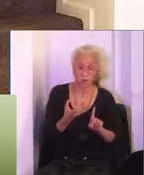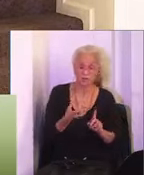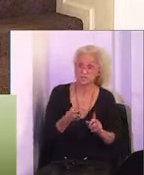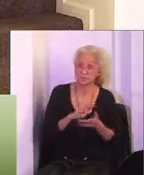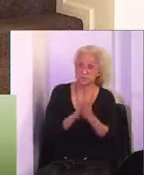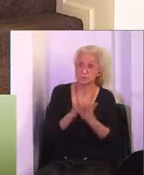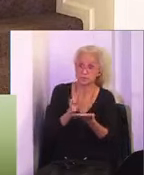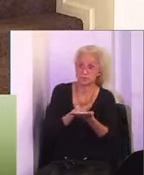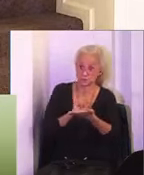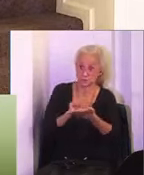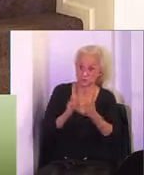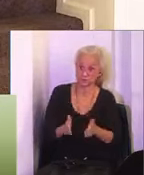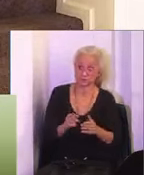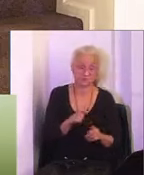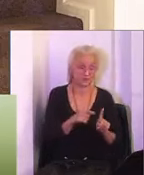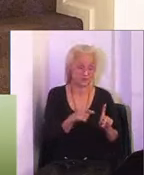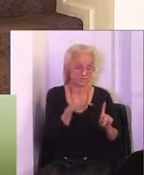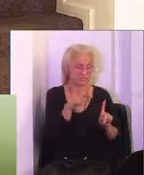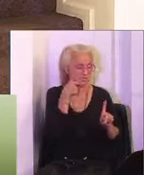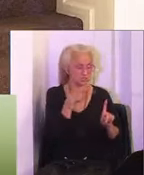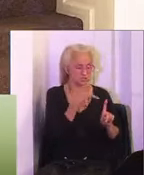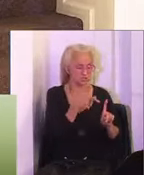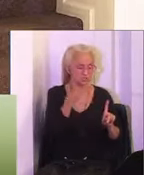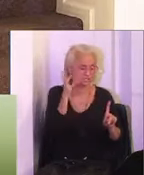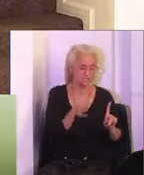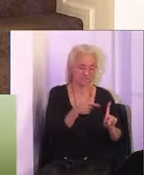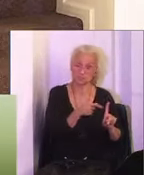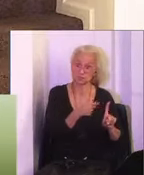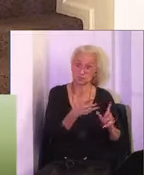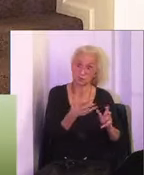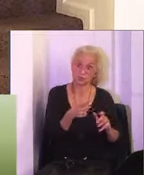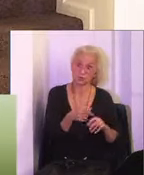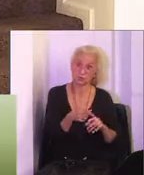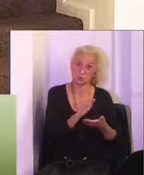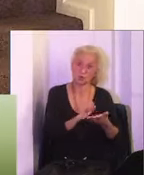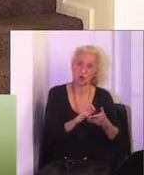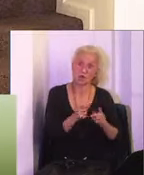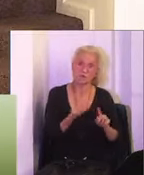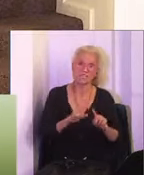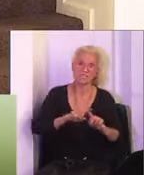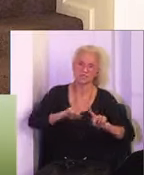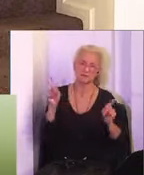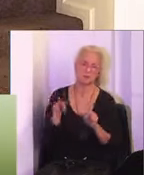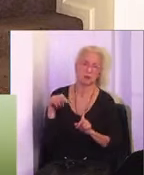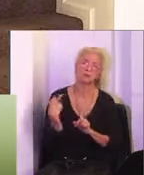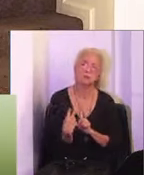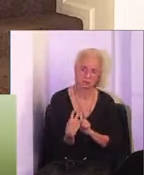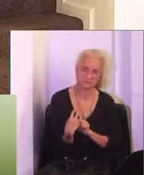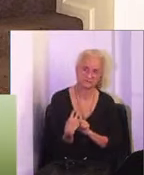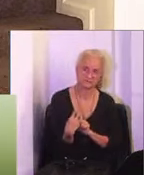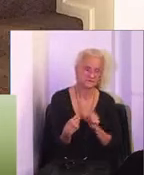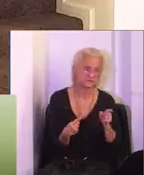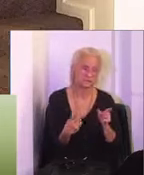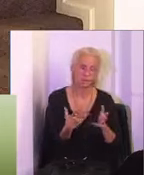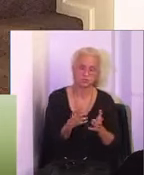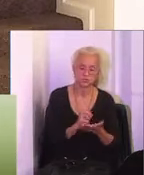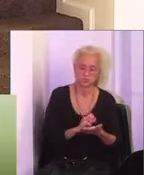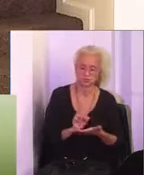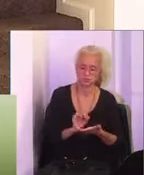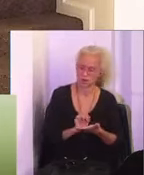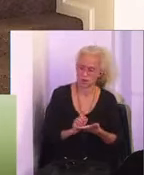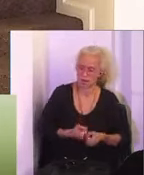writer. And she decides she wants to write from a different perspective. She wants to